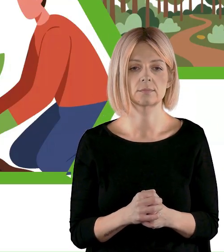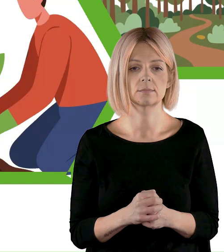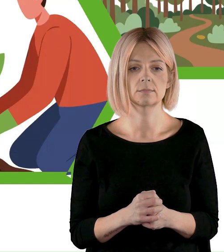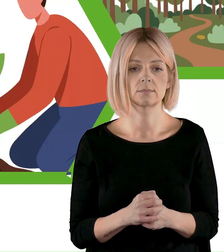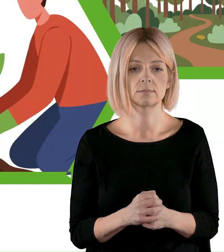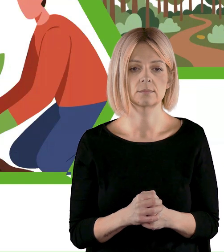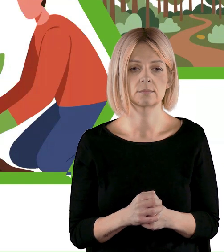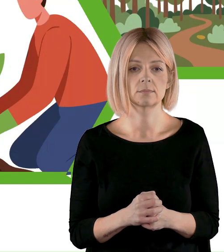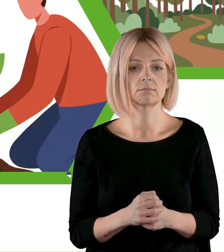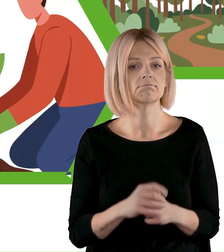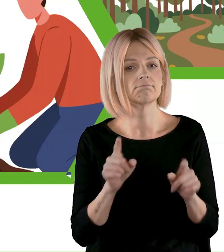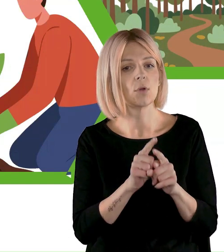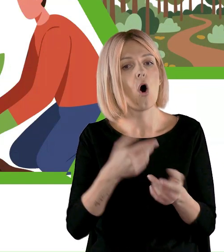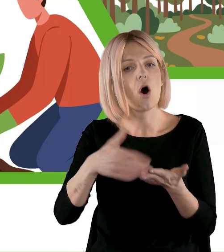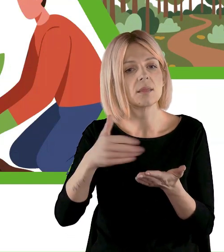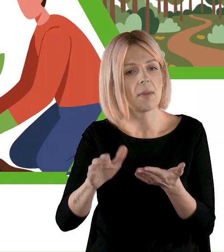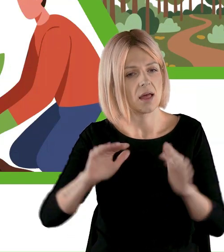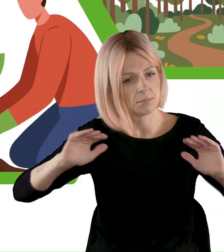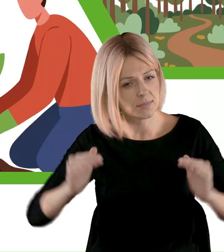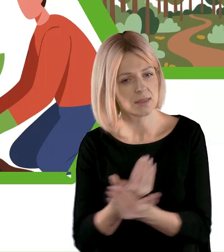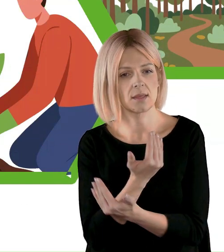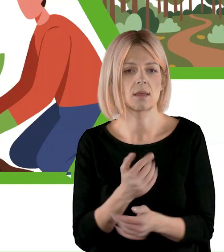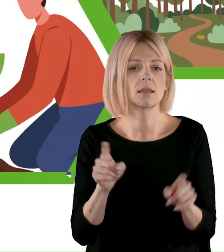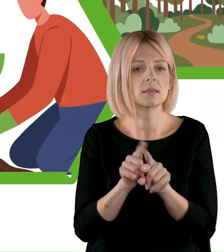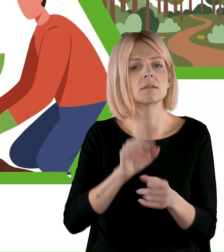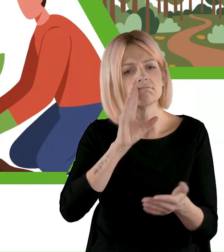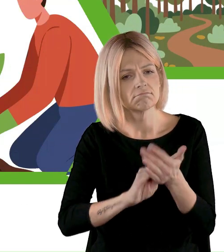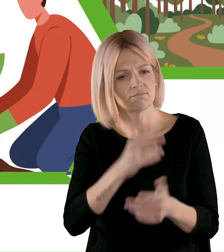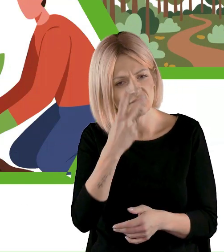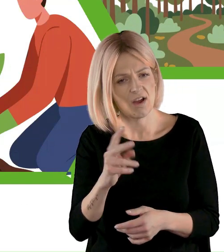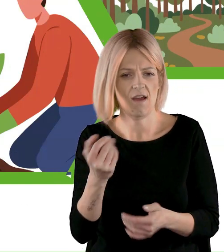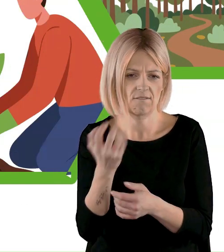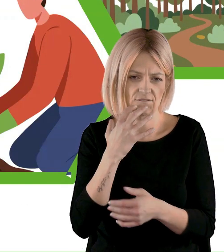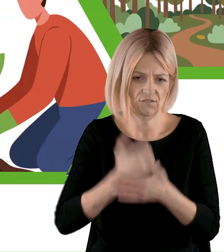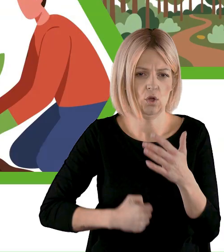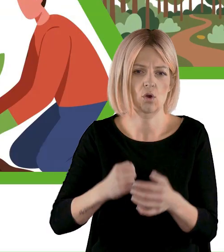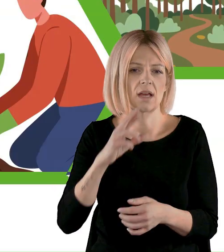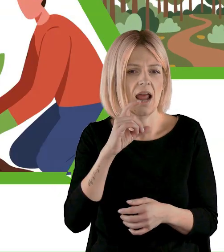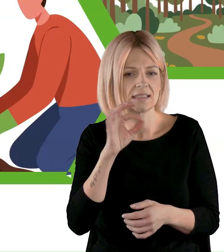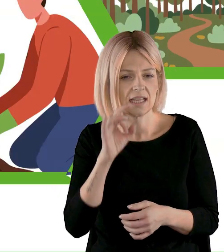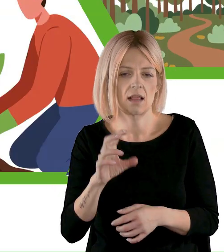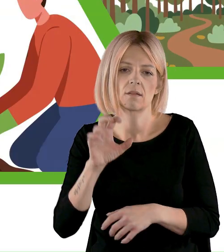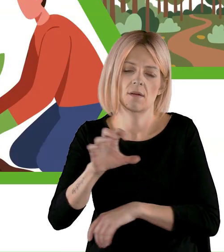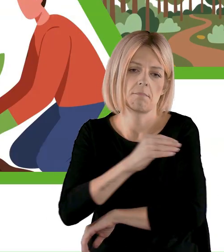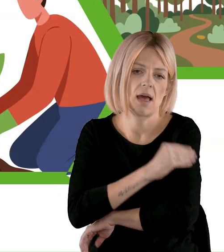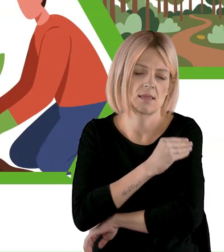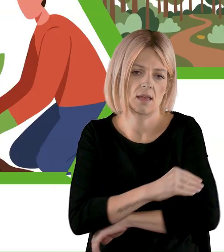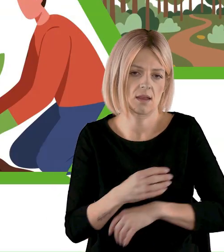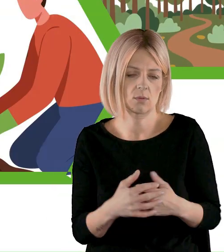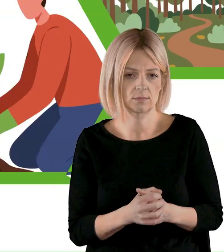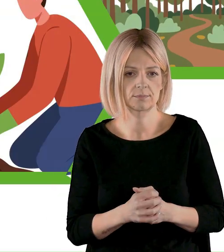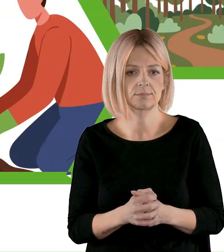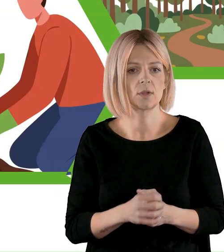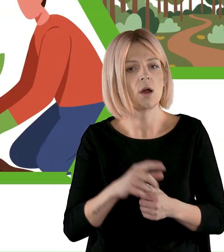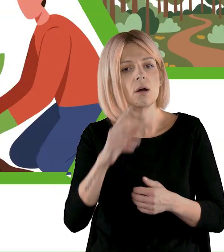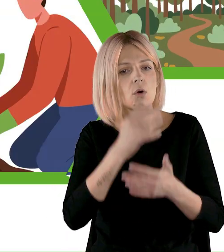recycling materials, choosing sustainable transport, using digital tools instead of paper, and reducing waste